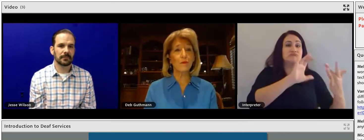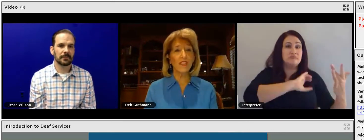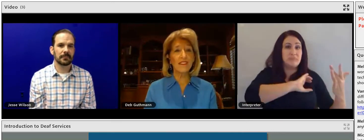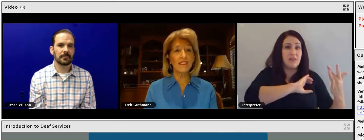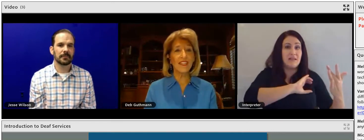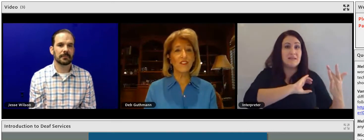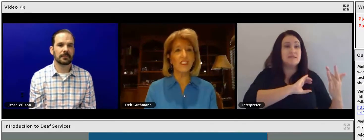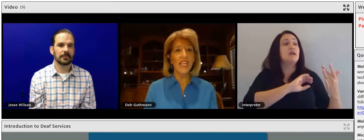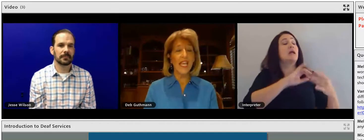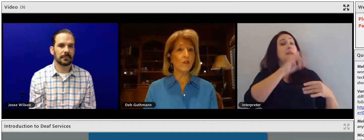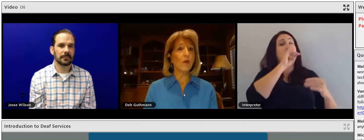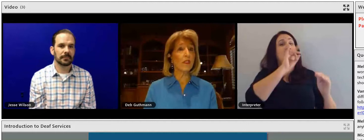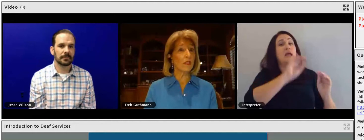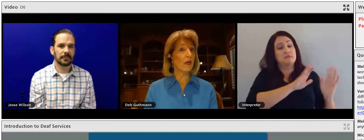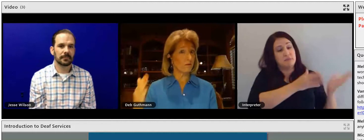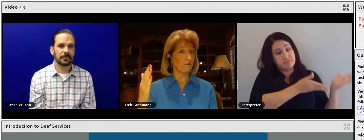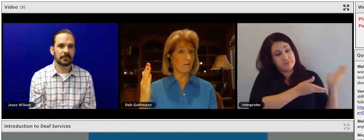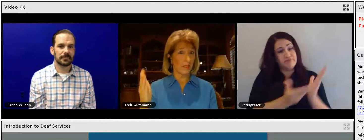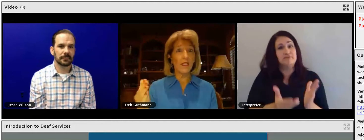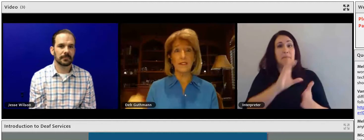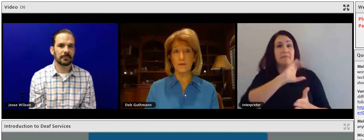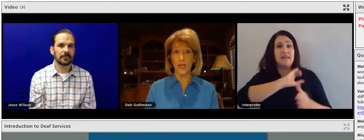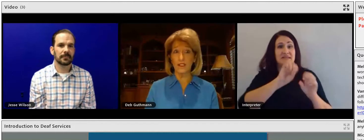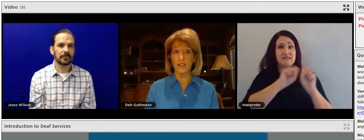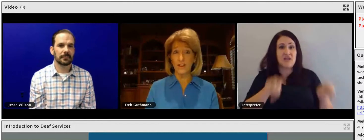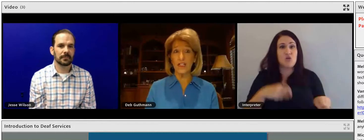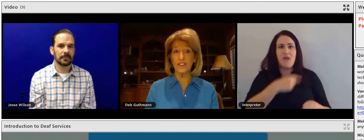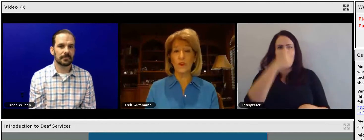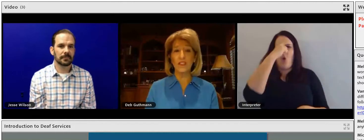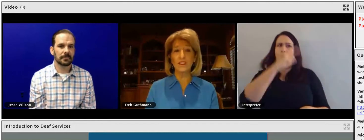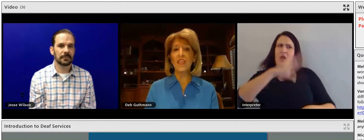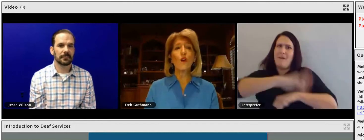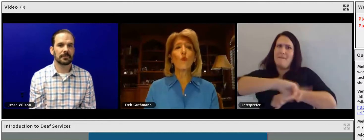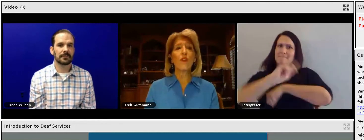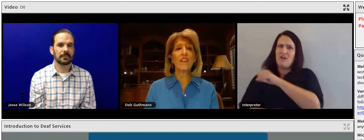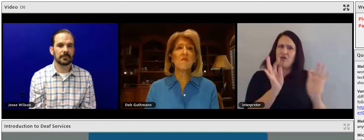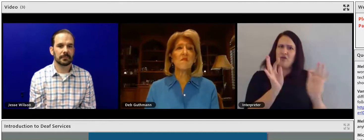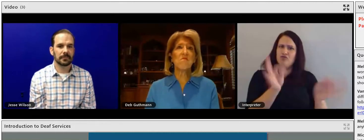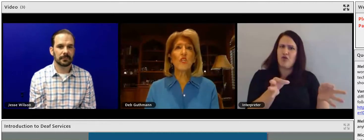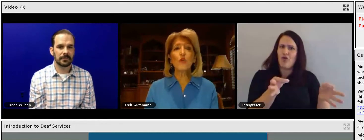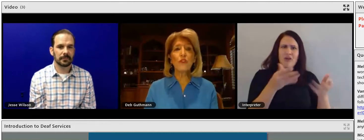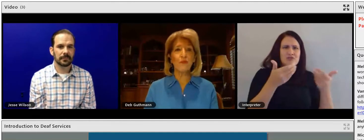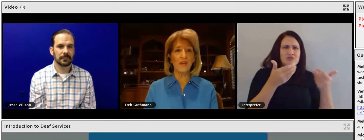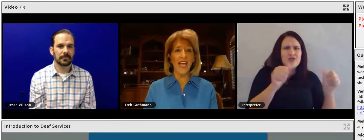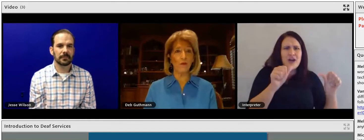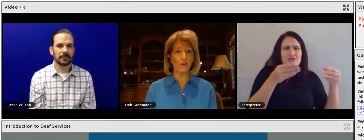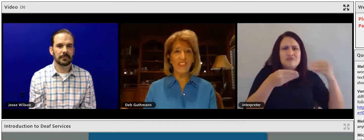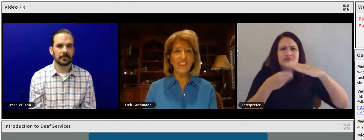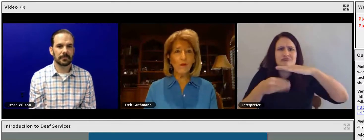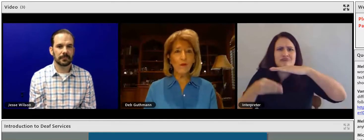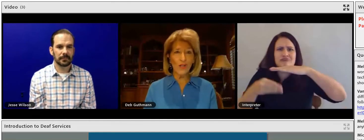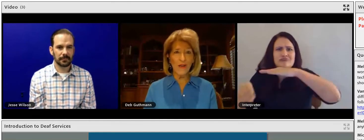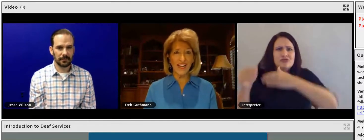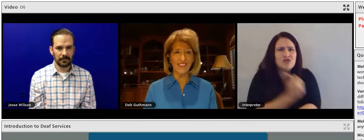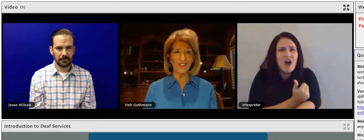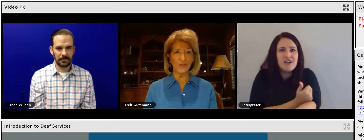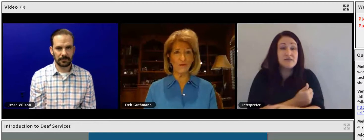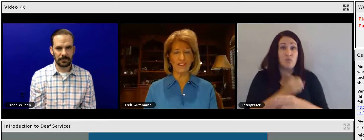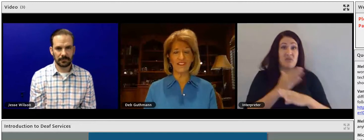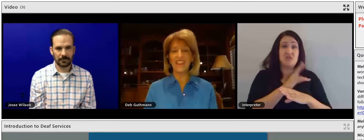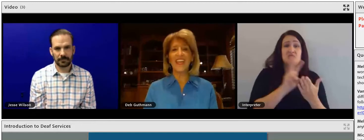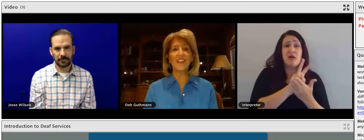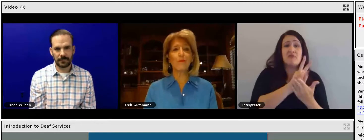were taken down to the police station, and we thought they'll get some kind of consequence. Within 2 to 3 hours,